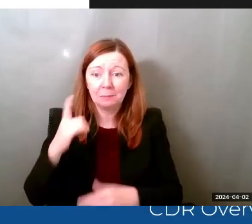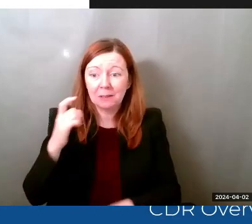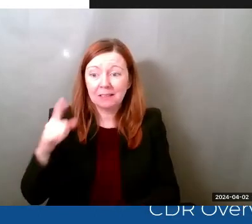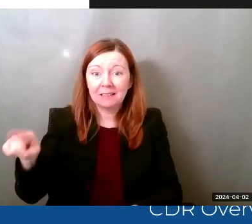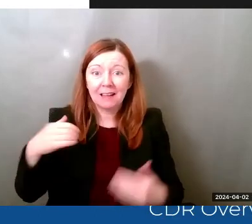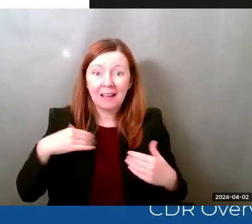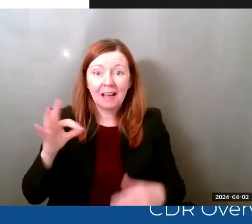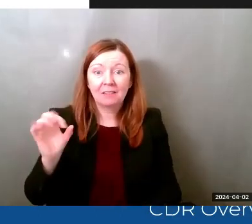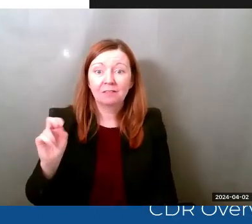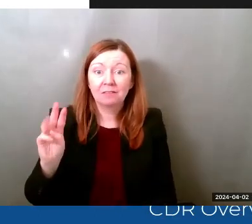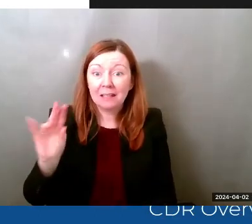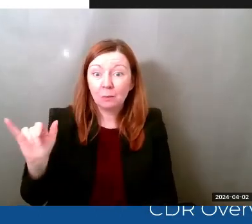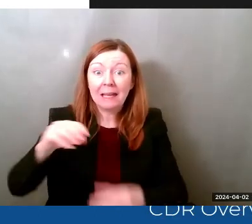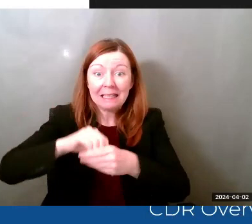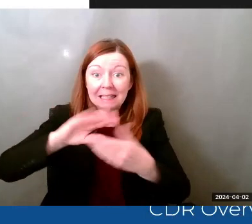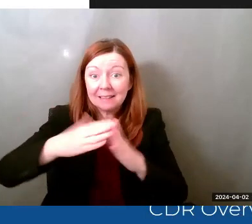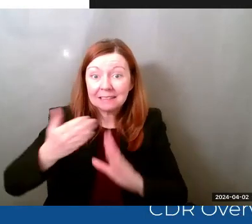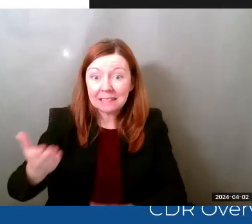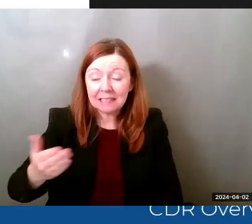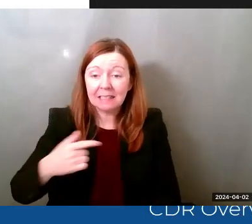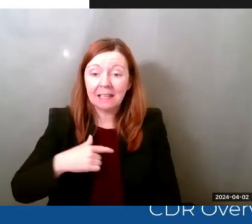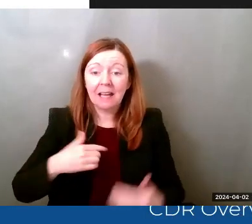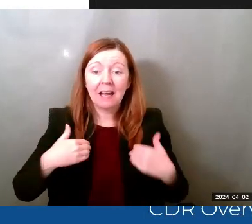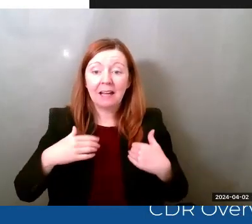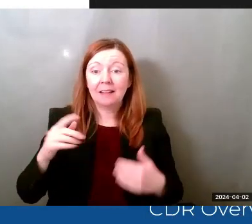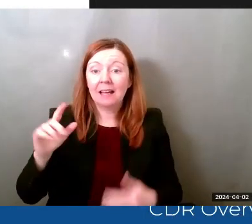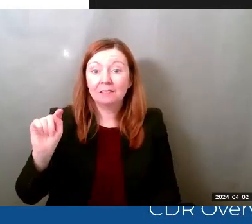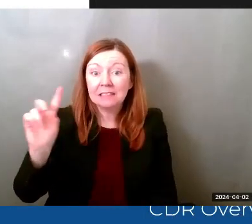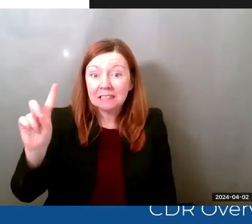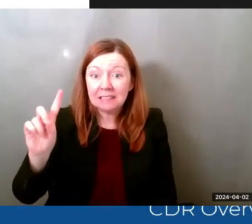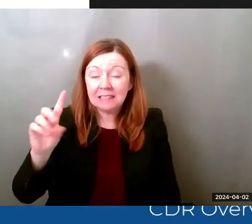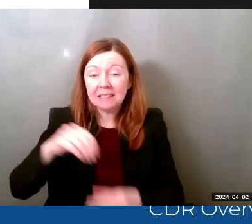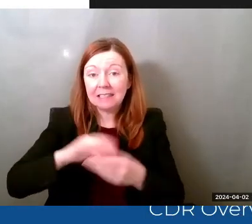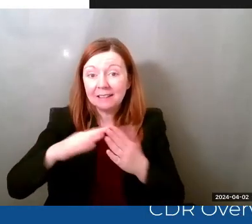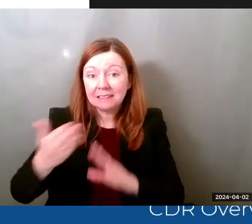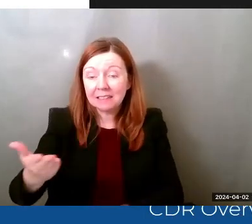have Fenway in the city, and they got TD